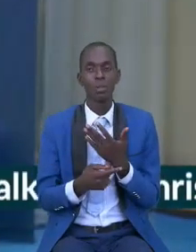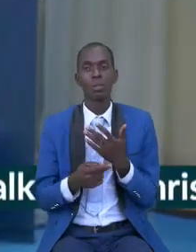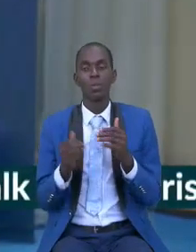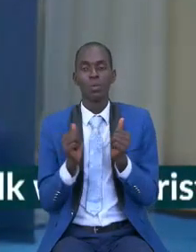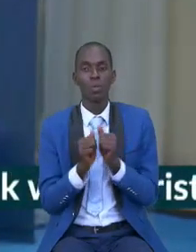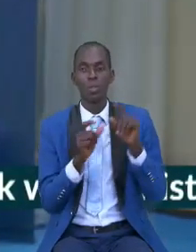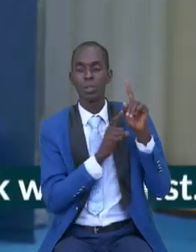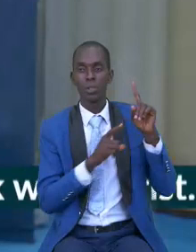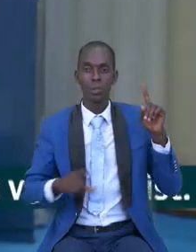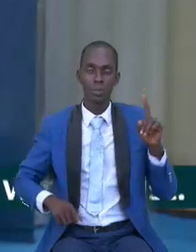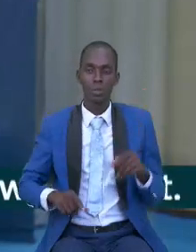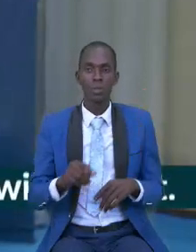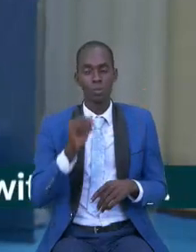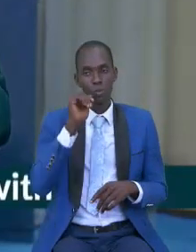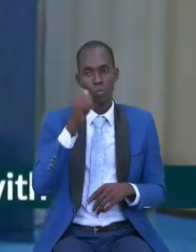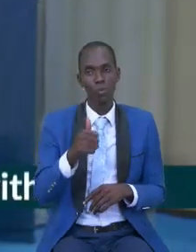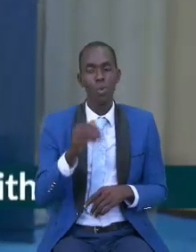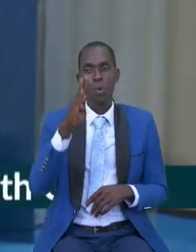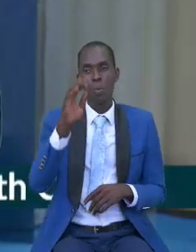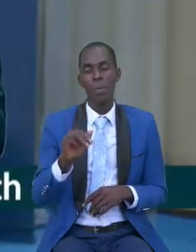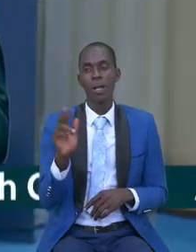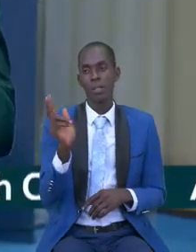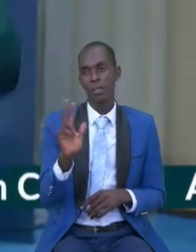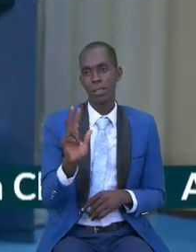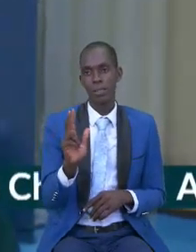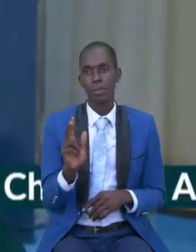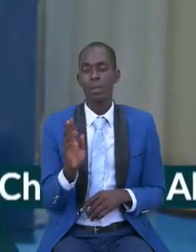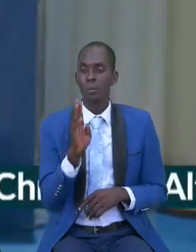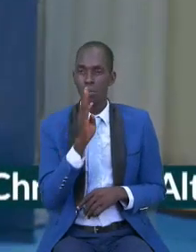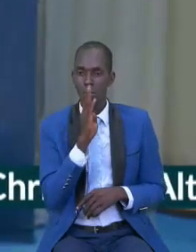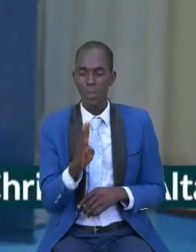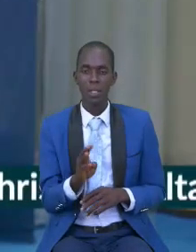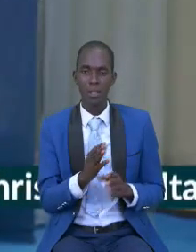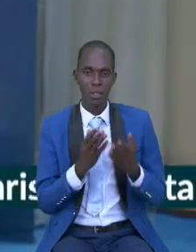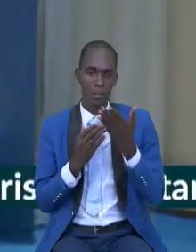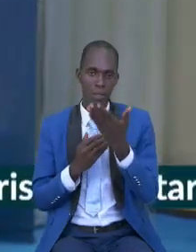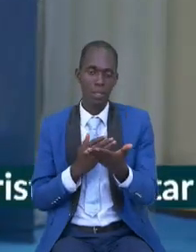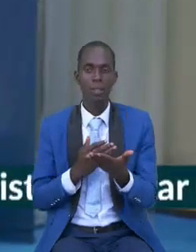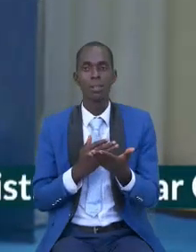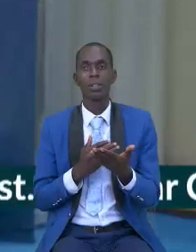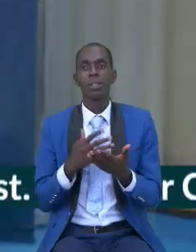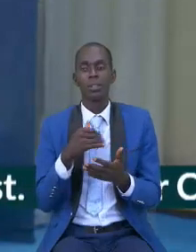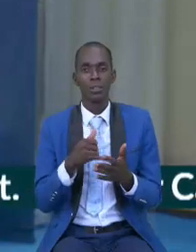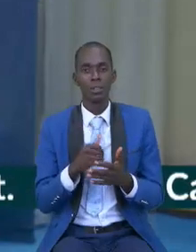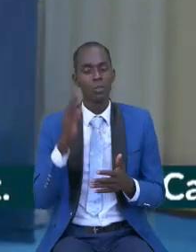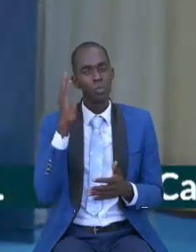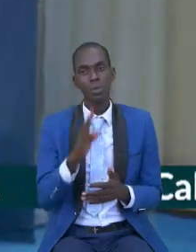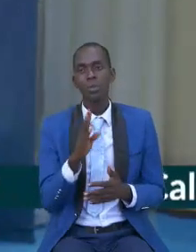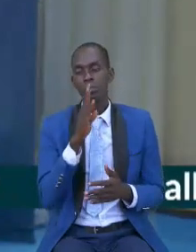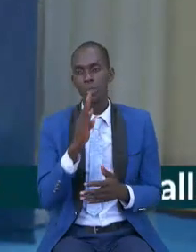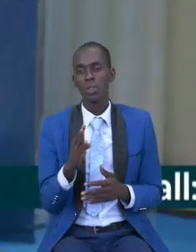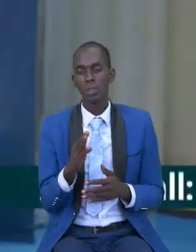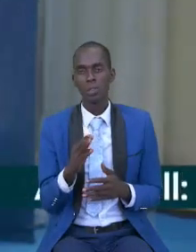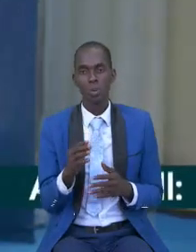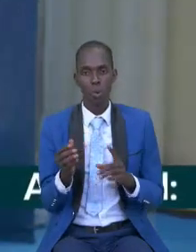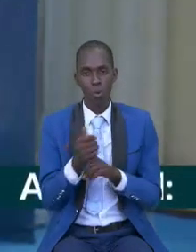3 p.m. tomorrow. So be available at the back of the hall there, back of our